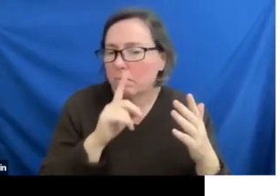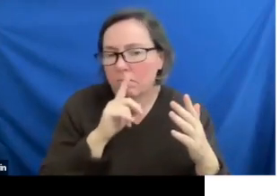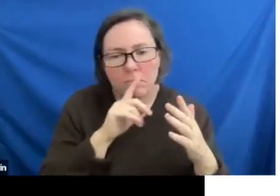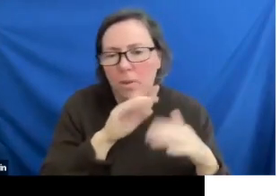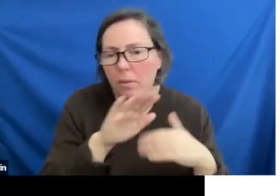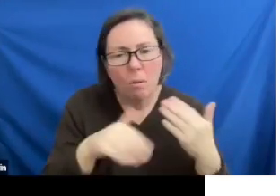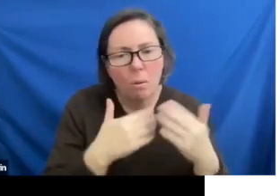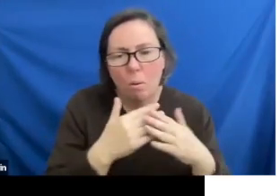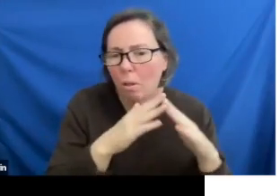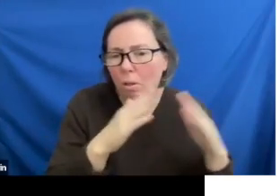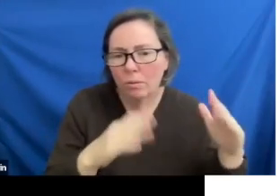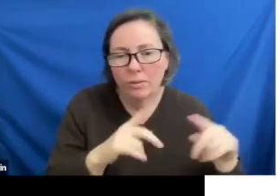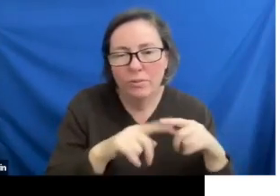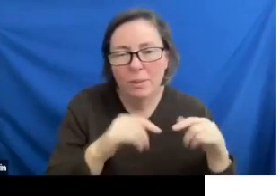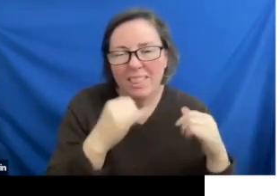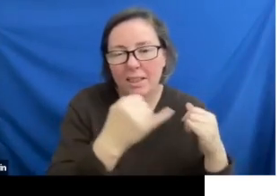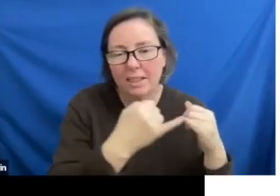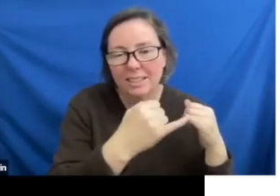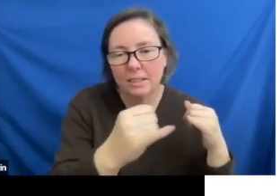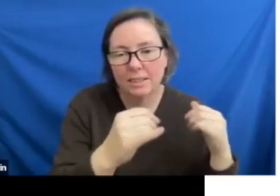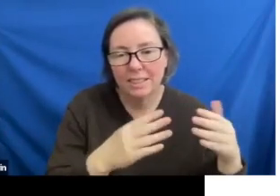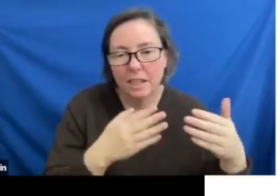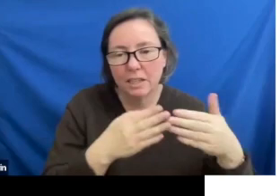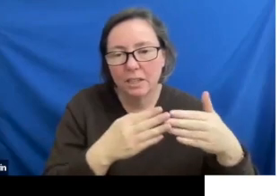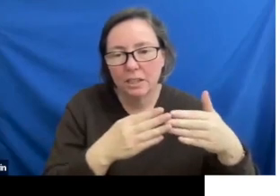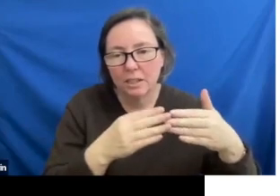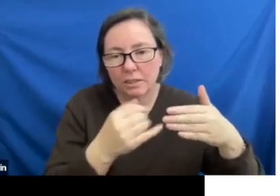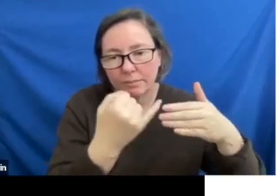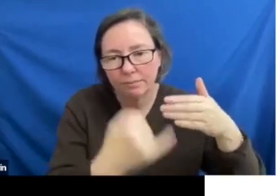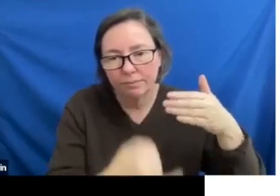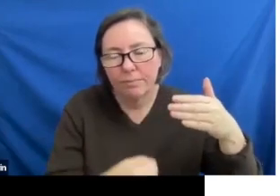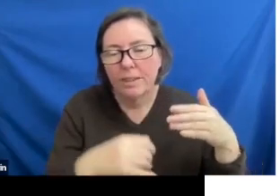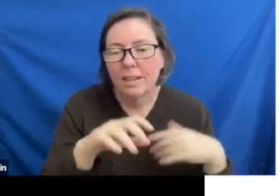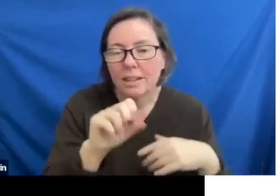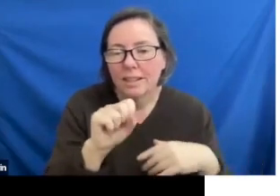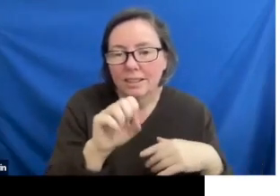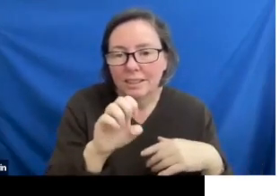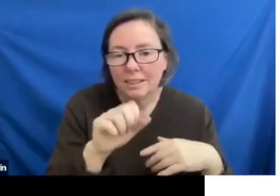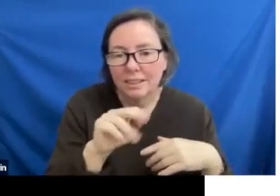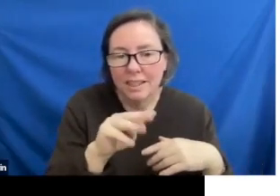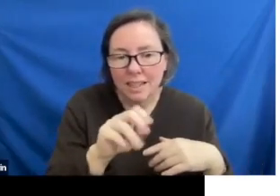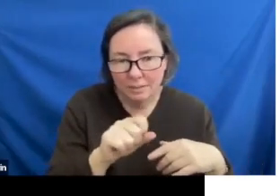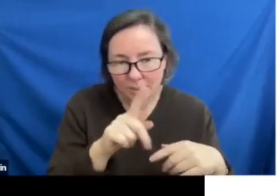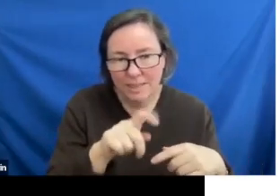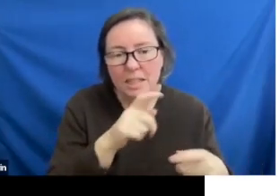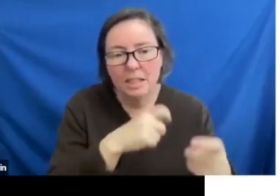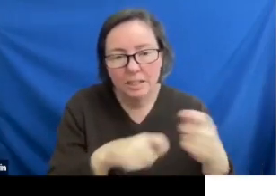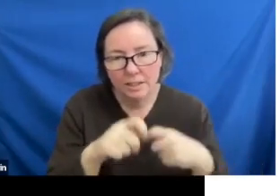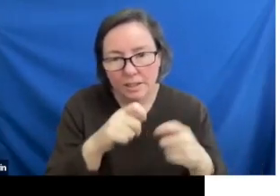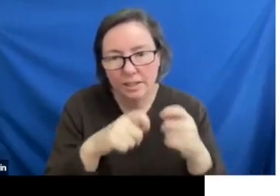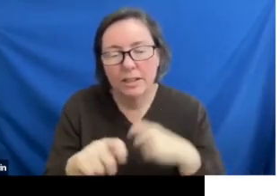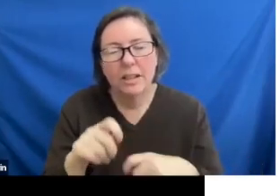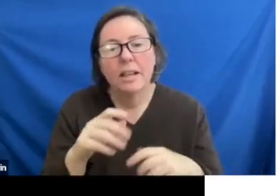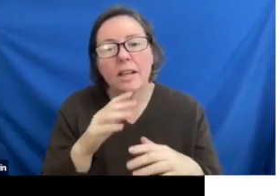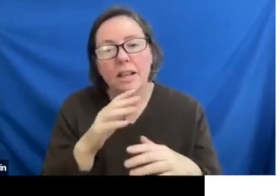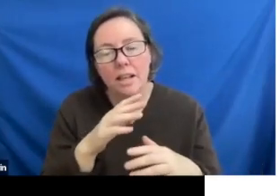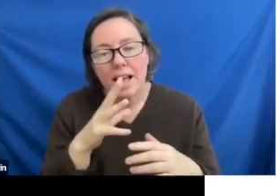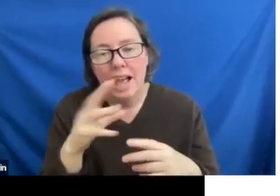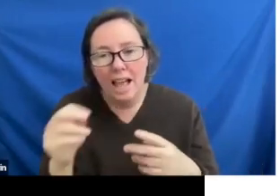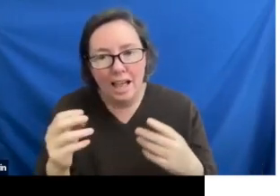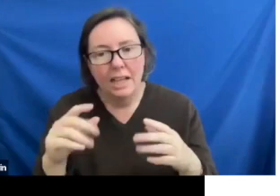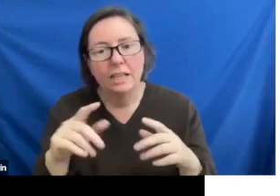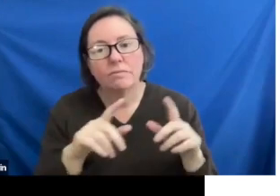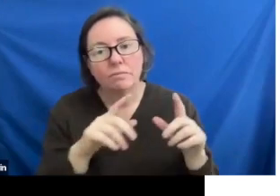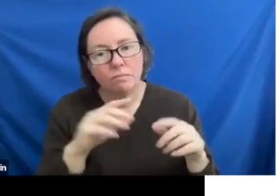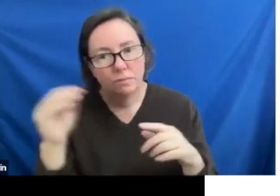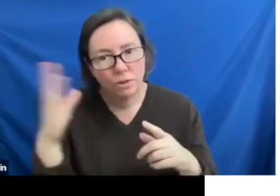we're redoing the seams. So the seams on the metal roof need replacement, and then we're going to put solar over the whole new roof.